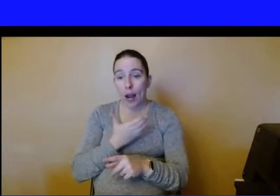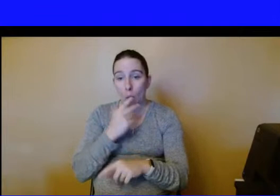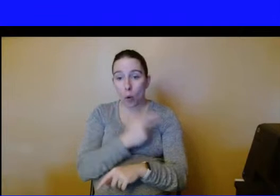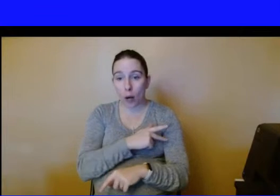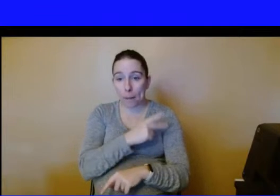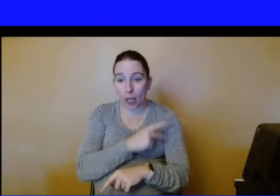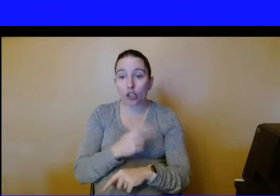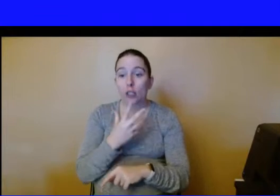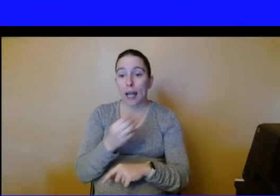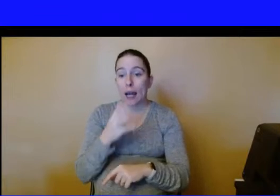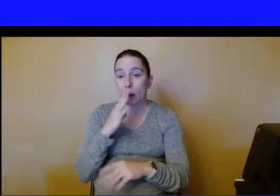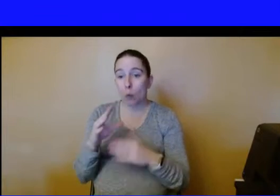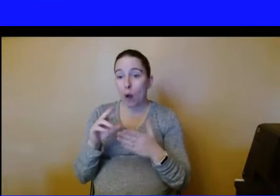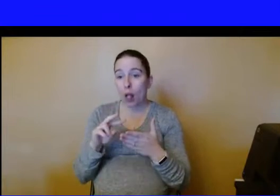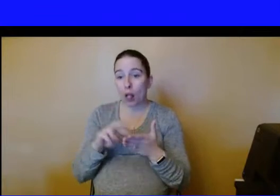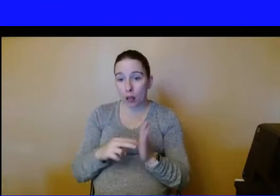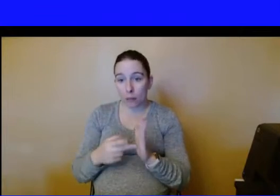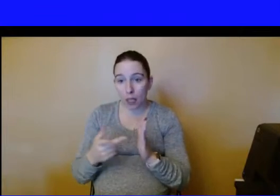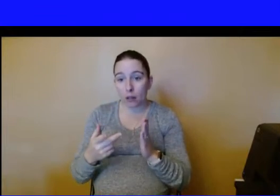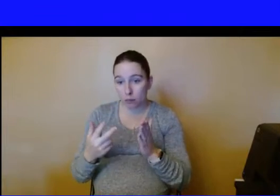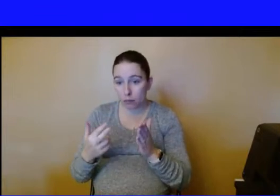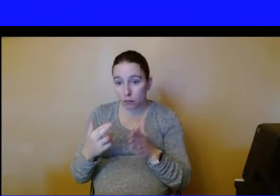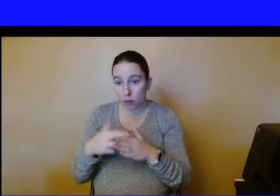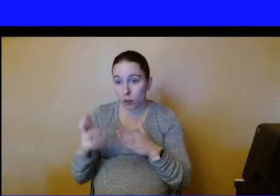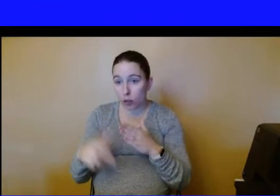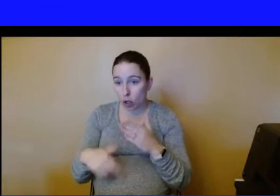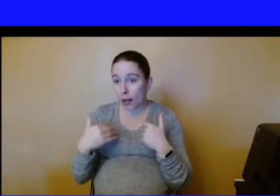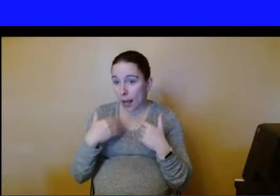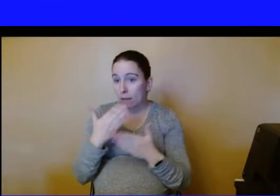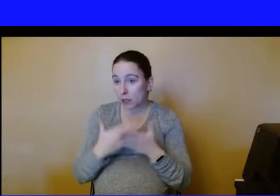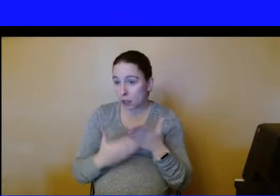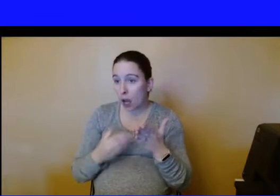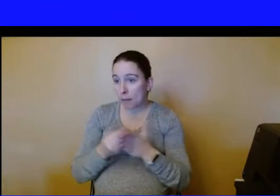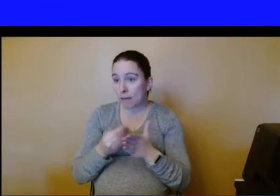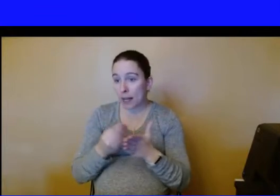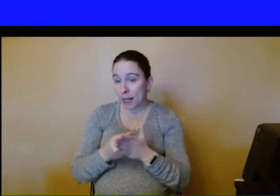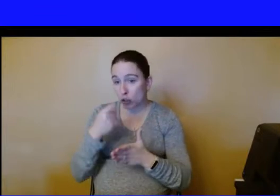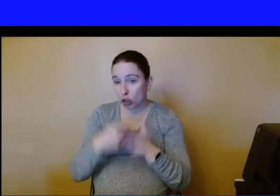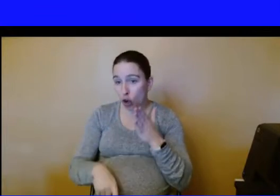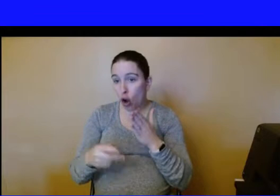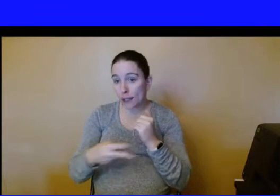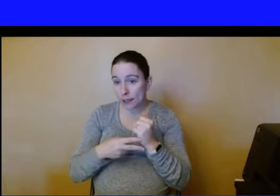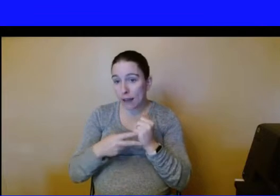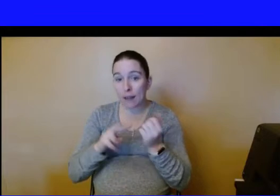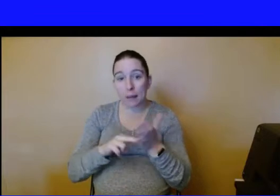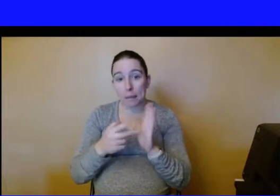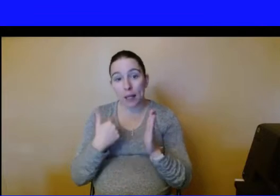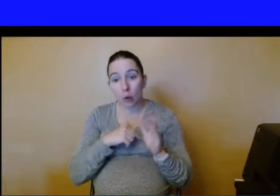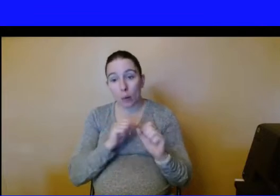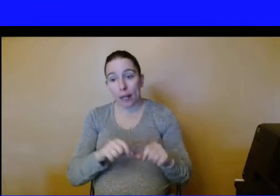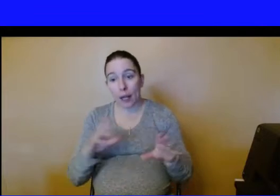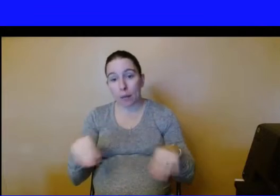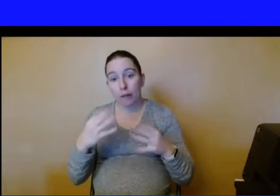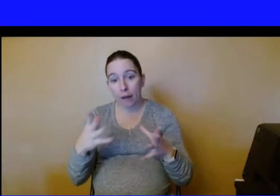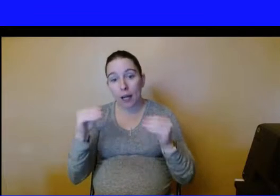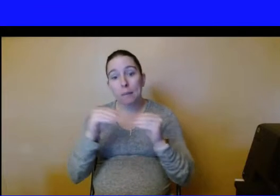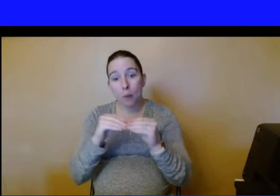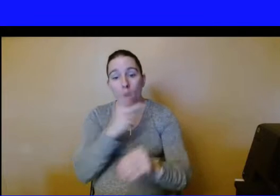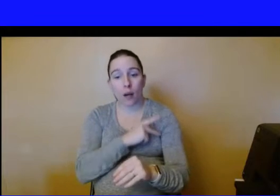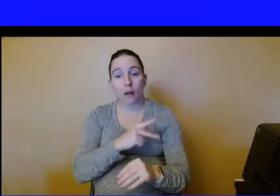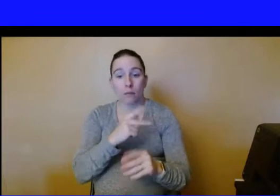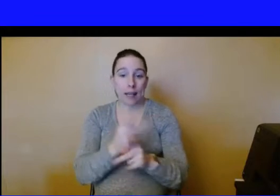the partnerships are between payers, healthcare providers, and care management agencies. So in